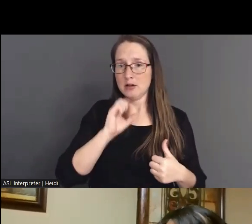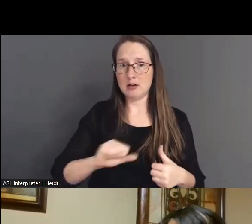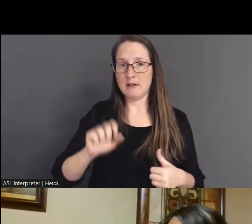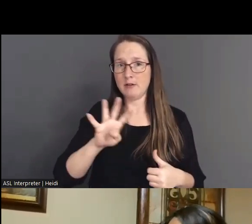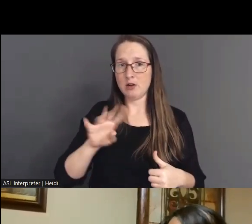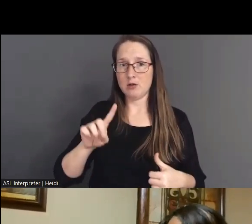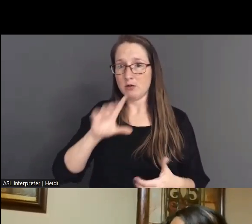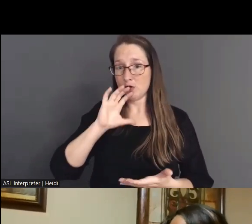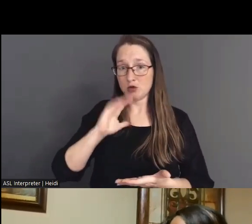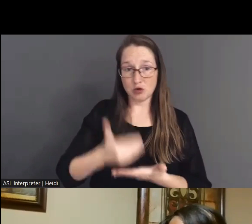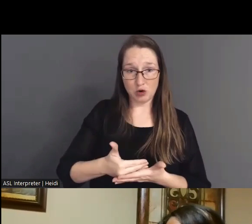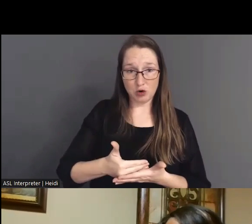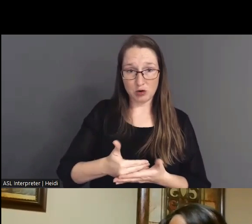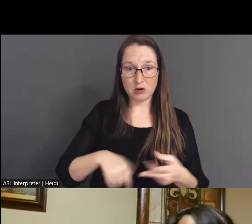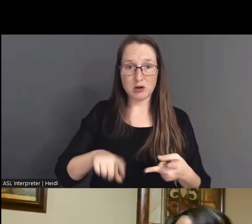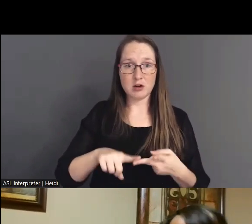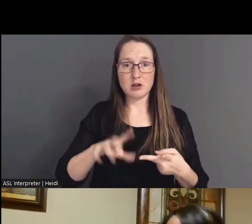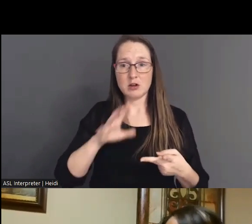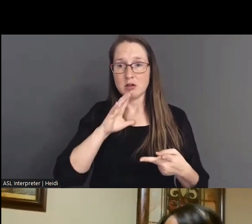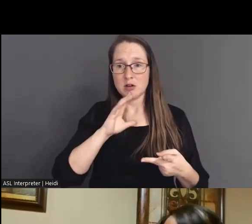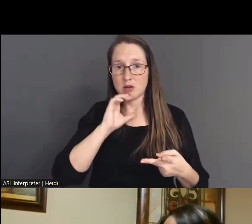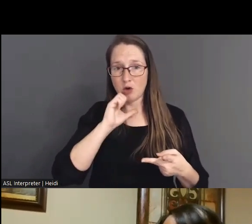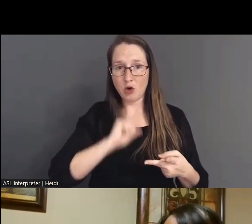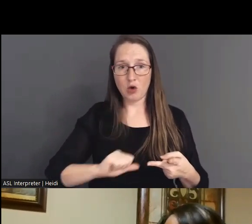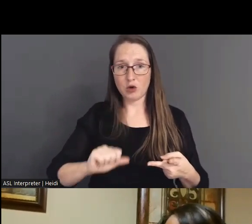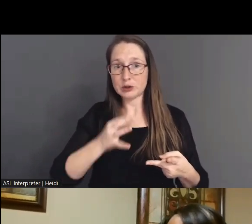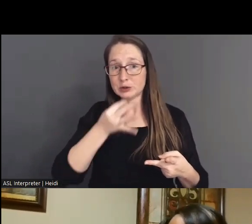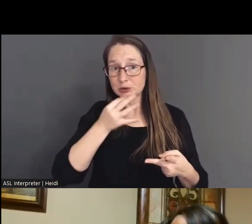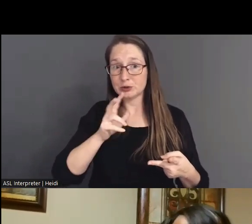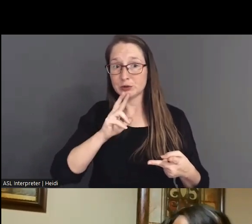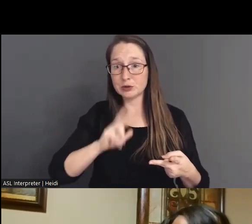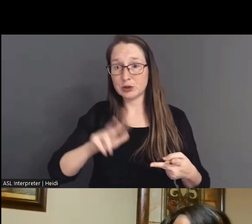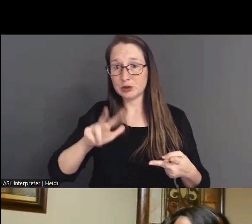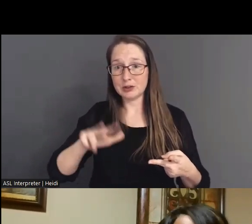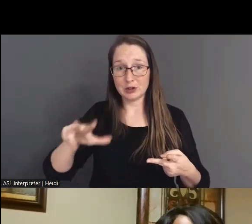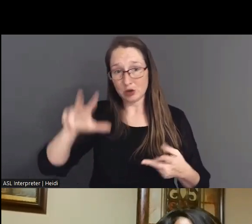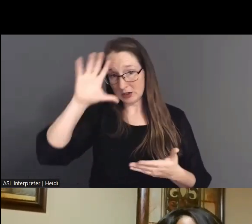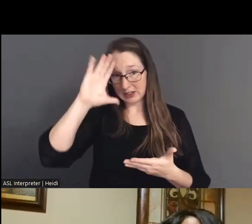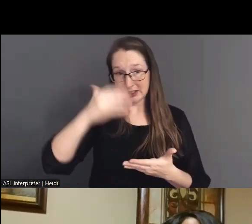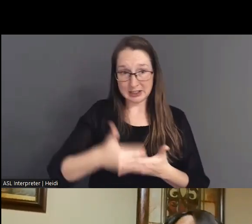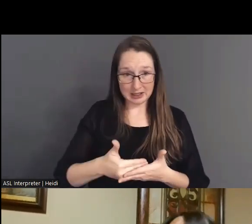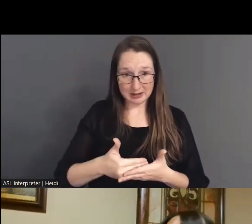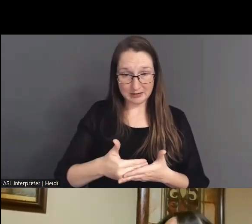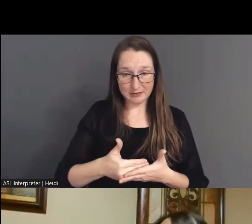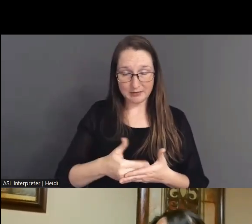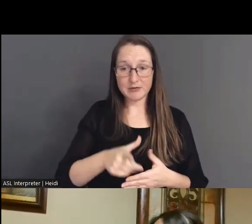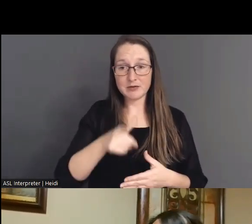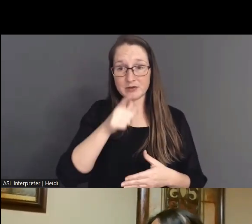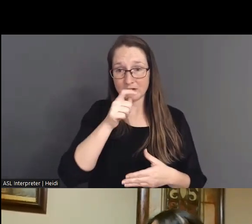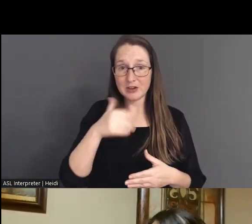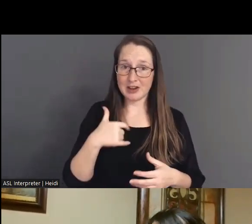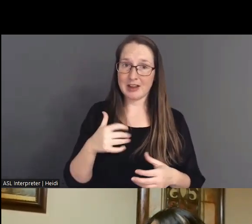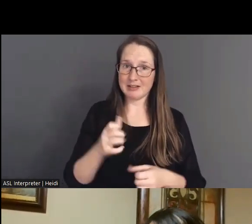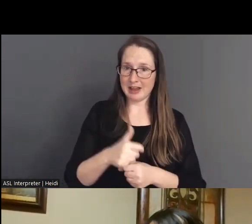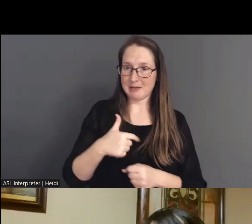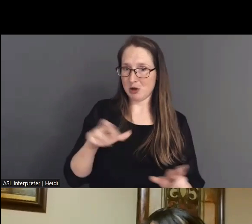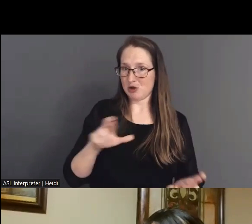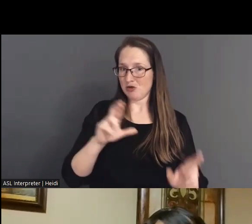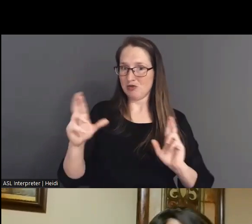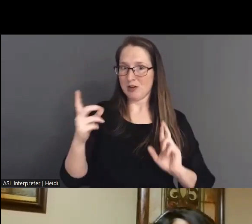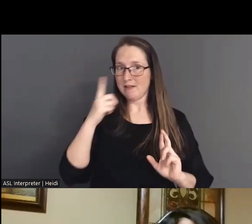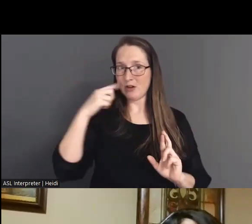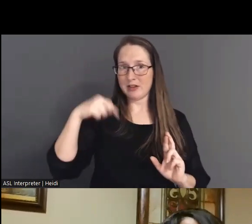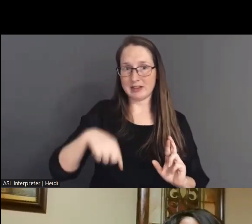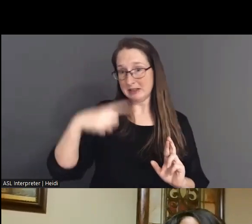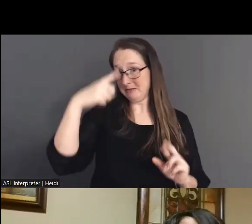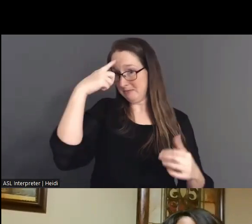daughter, and I have a 32, soon to be 33-year-old son who has prepared me for this mental health